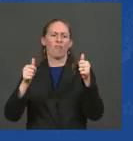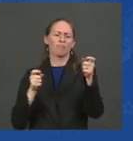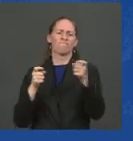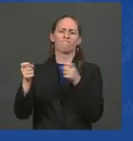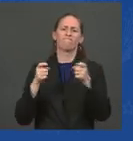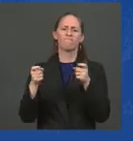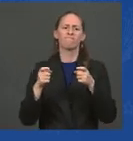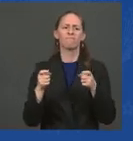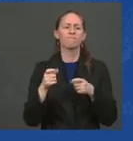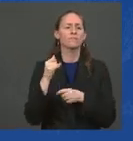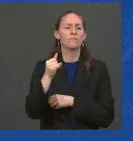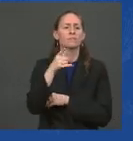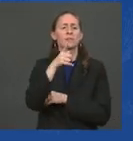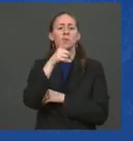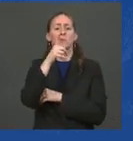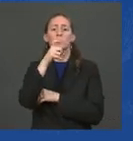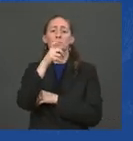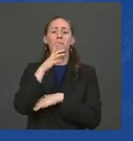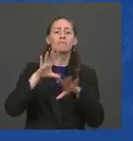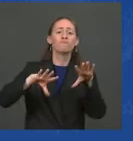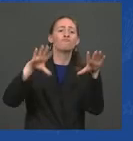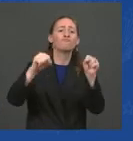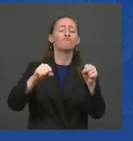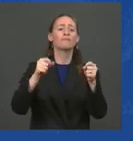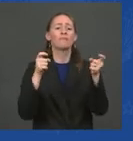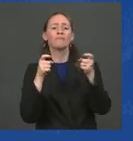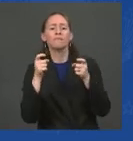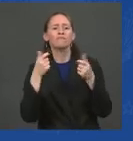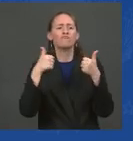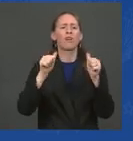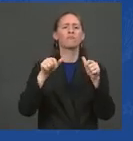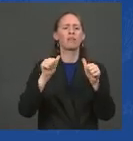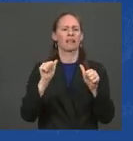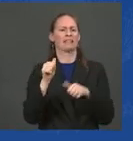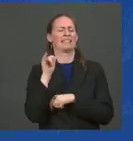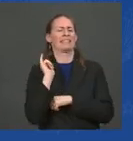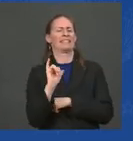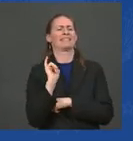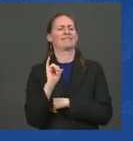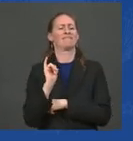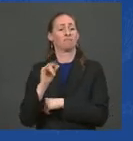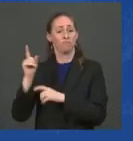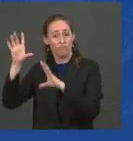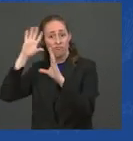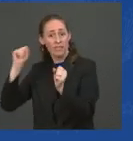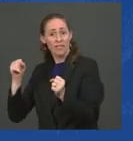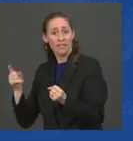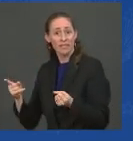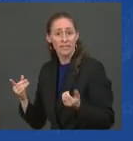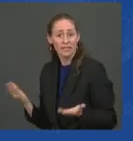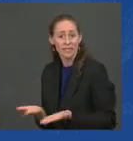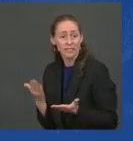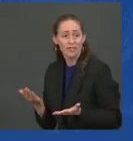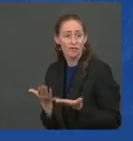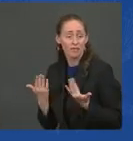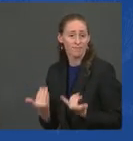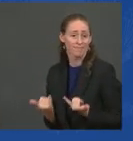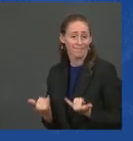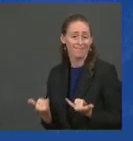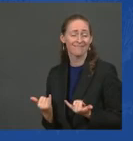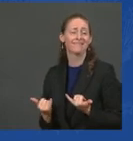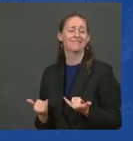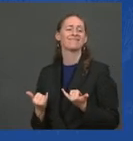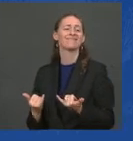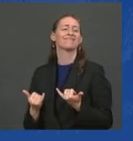seems to grow on a regular basis. Mr. President, your presence here today on this our